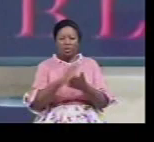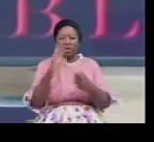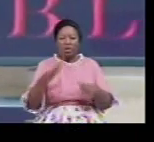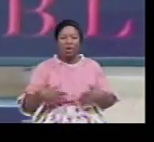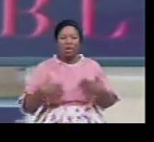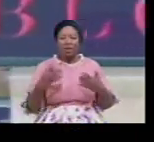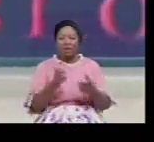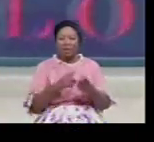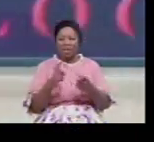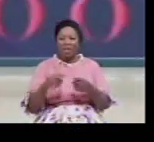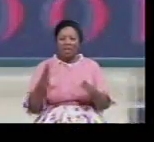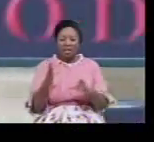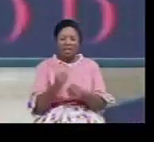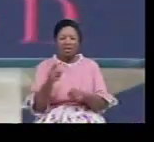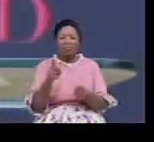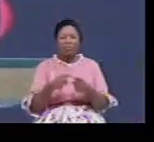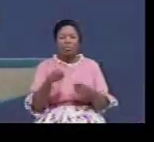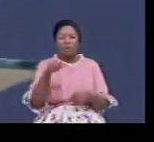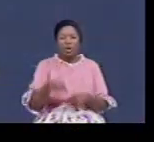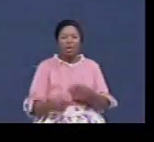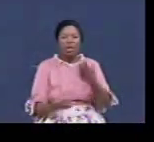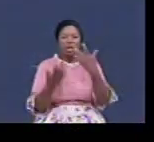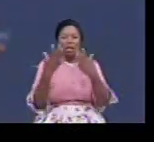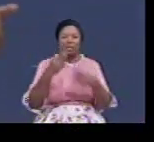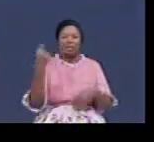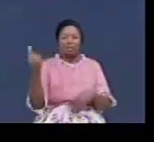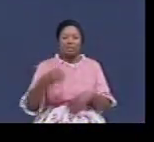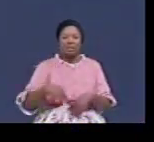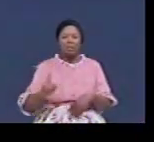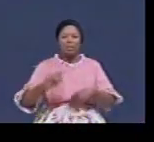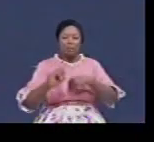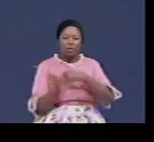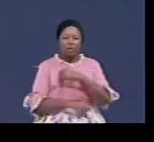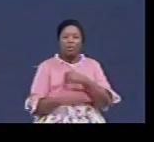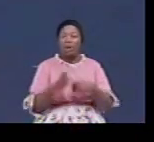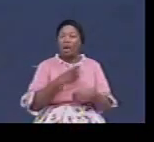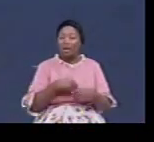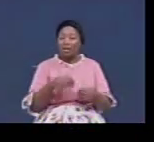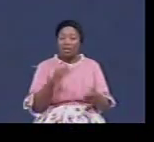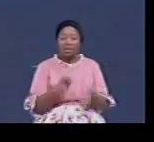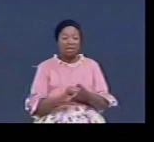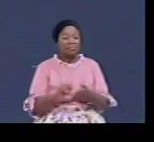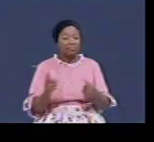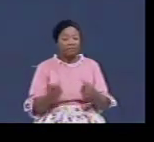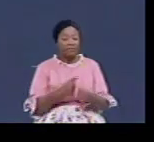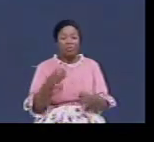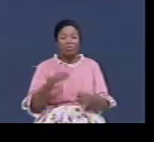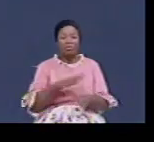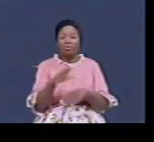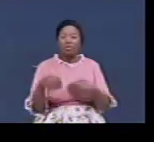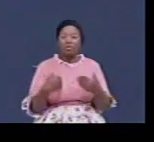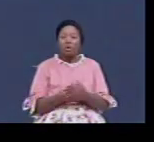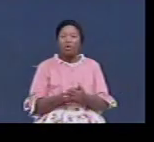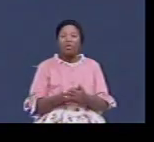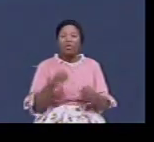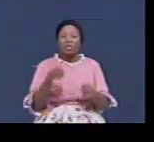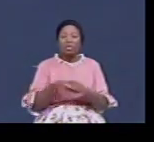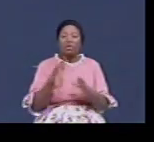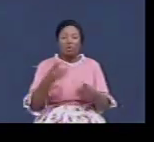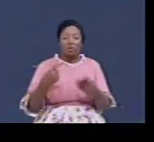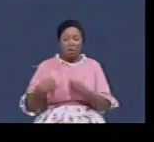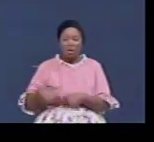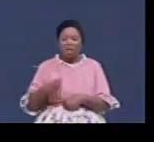to hell, eternal punishment. And that first of all, in your heart, you look